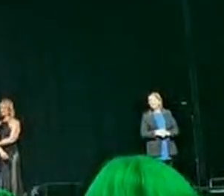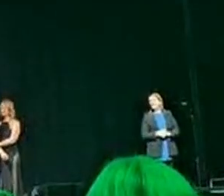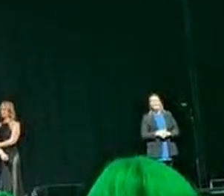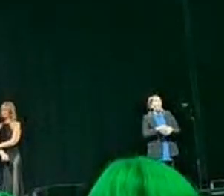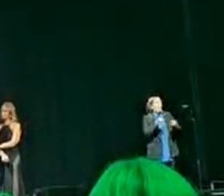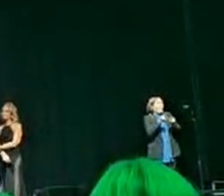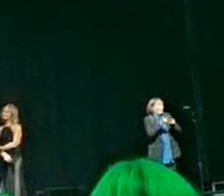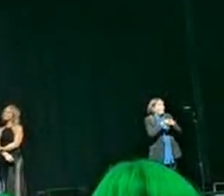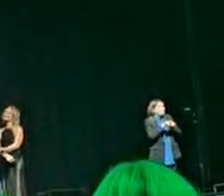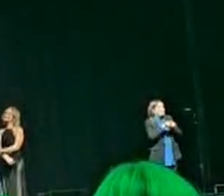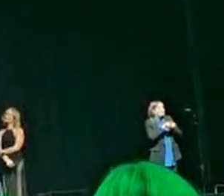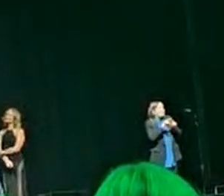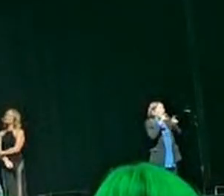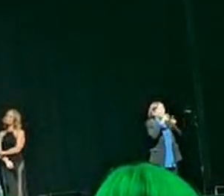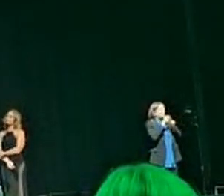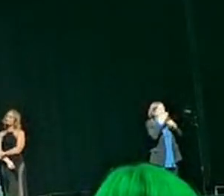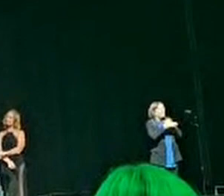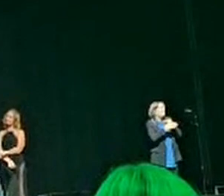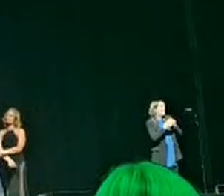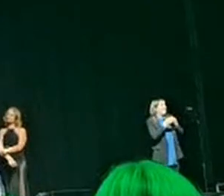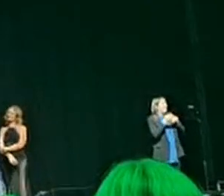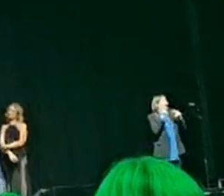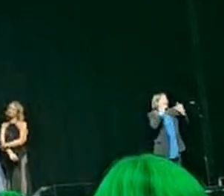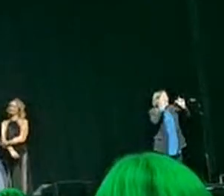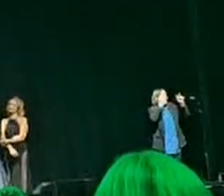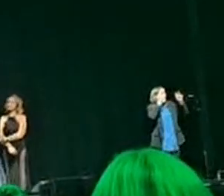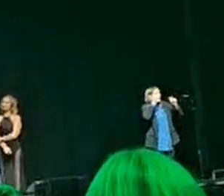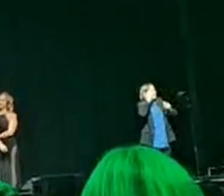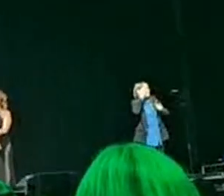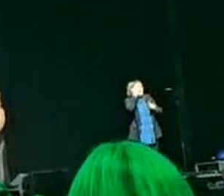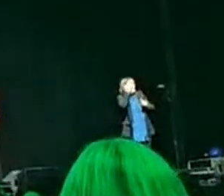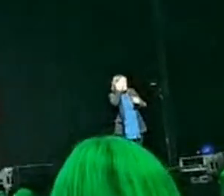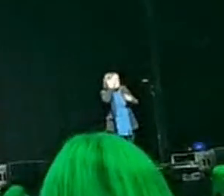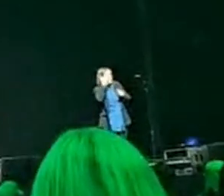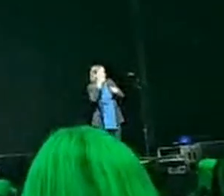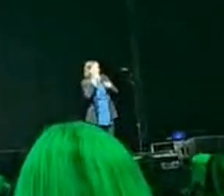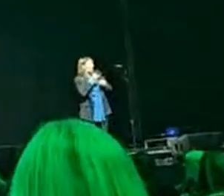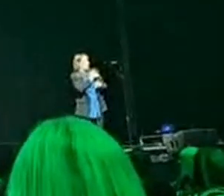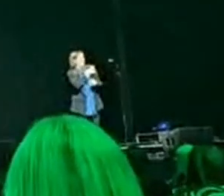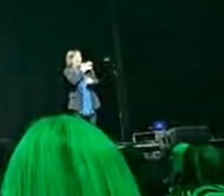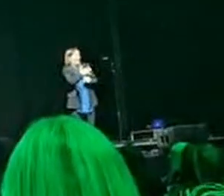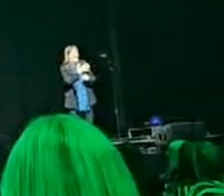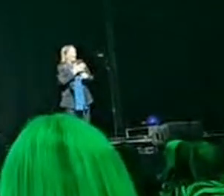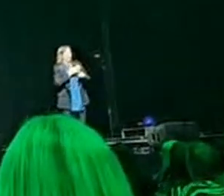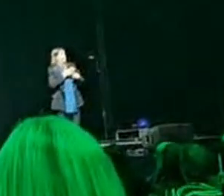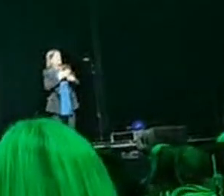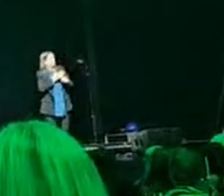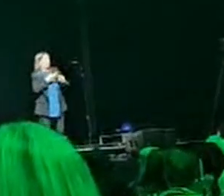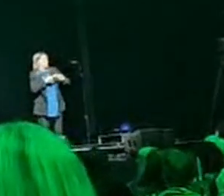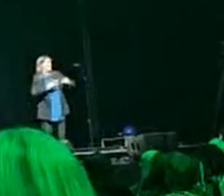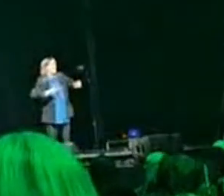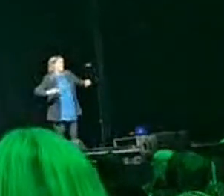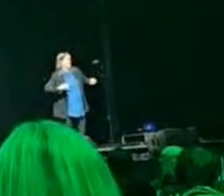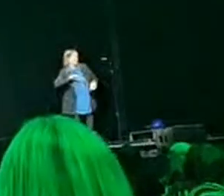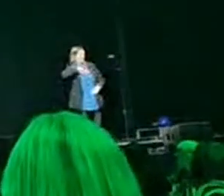But I'm also the daughter of a Liverpool mother with Irish genes, so what do you expect? Of course I'm stubborn.